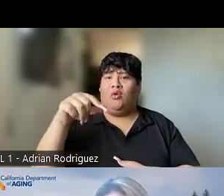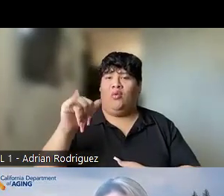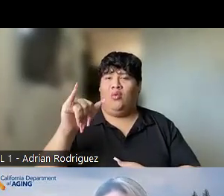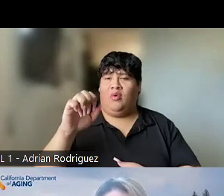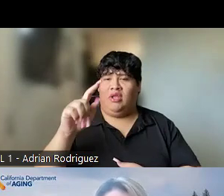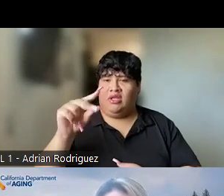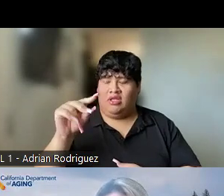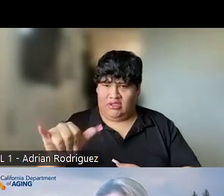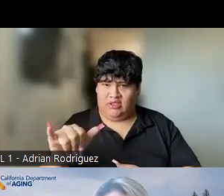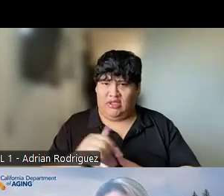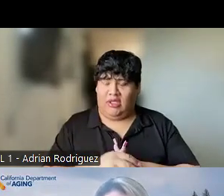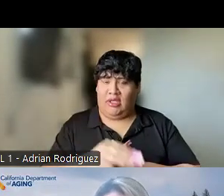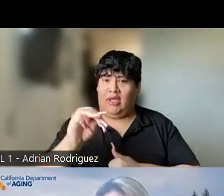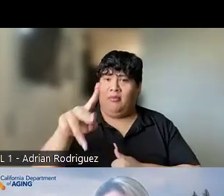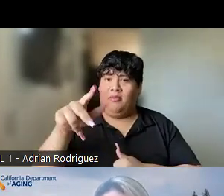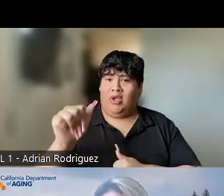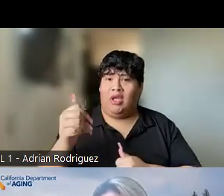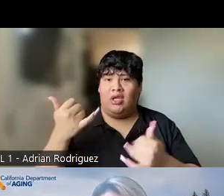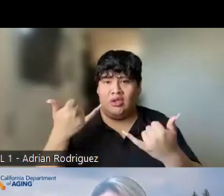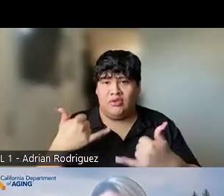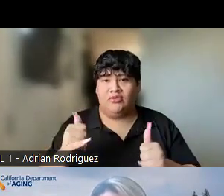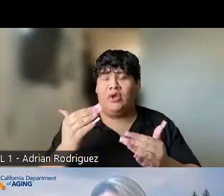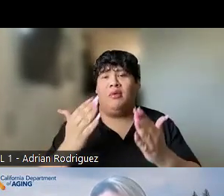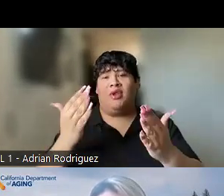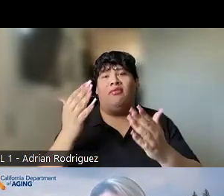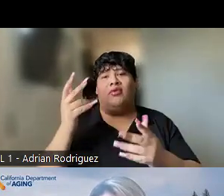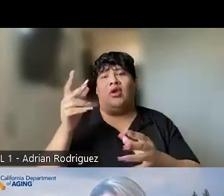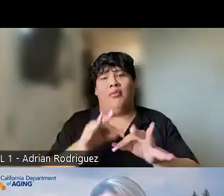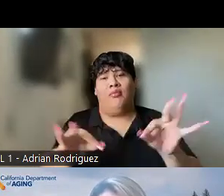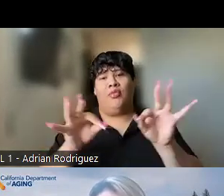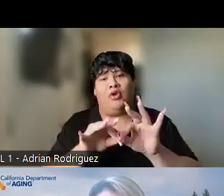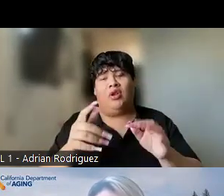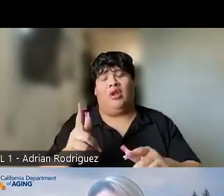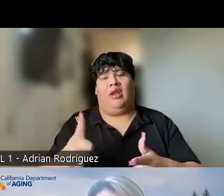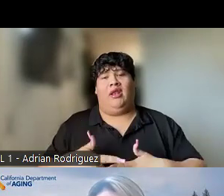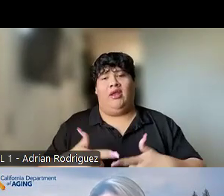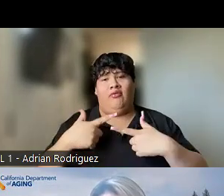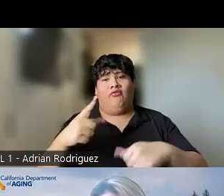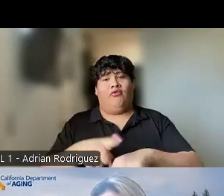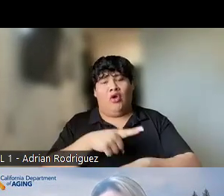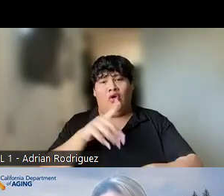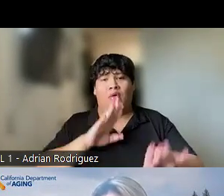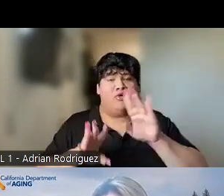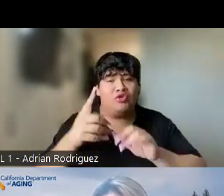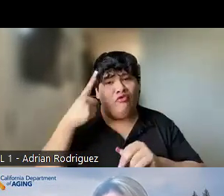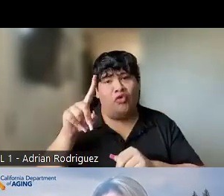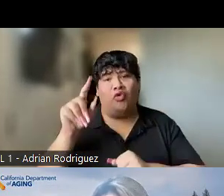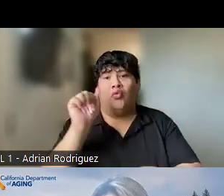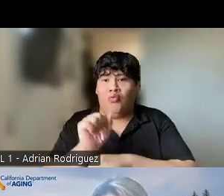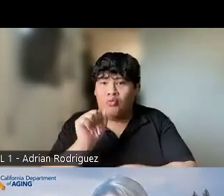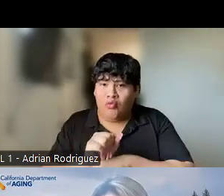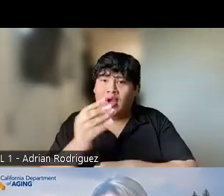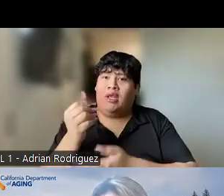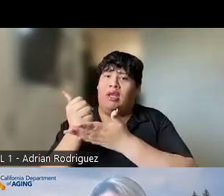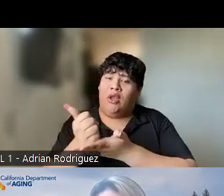isolation. The MPA continues to uplift the importance of lifelong opportunities for work, volunteering, and